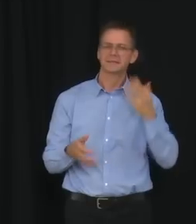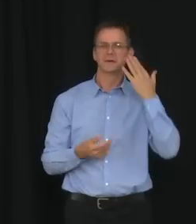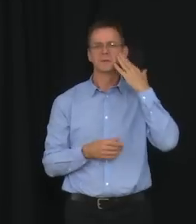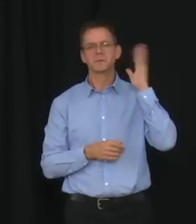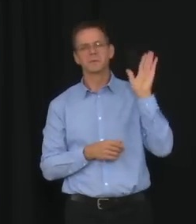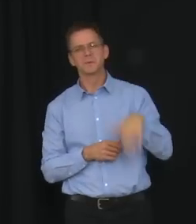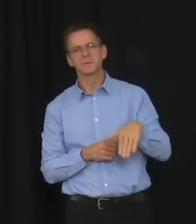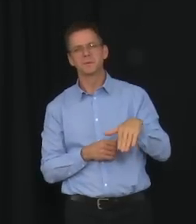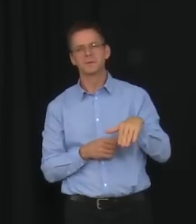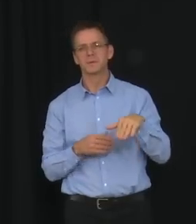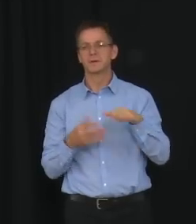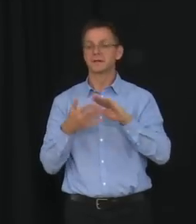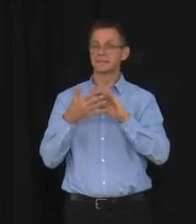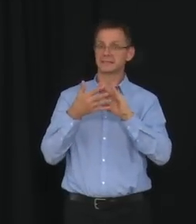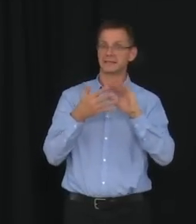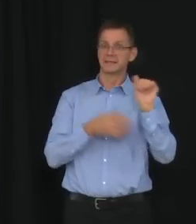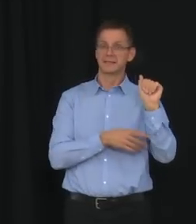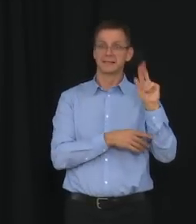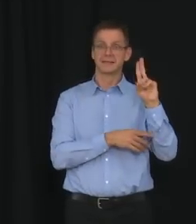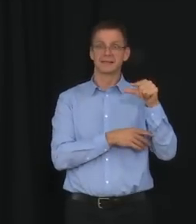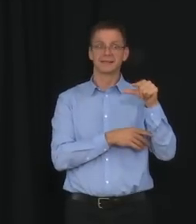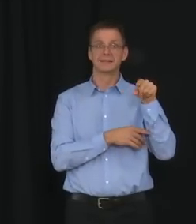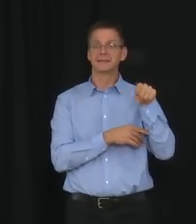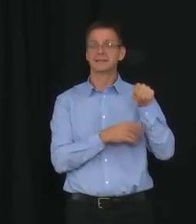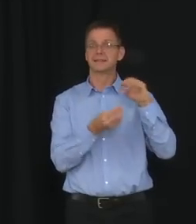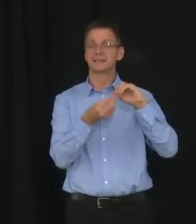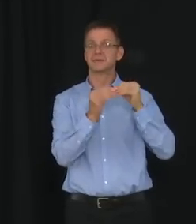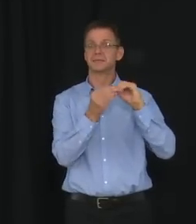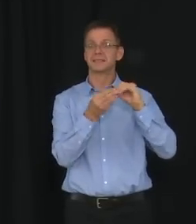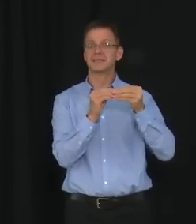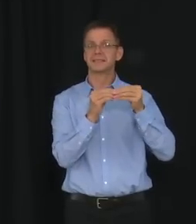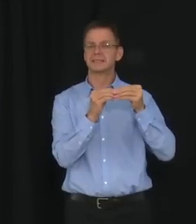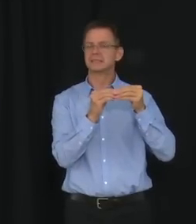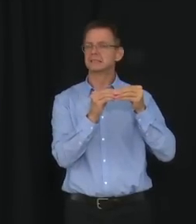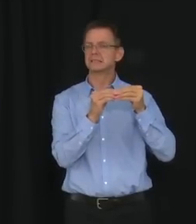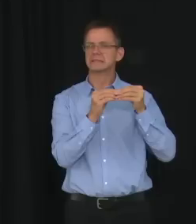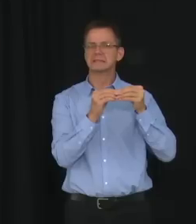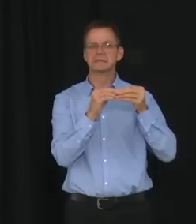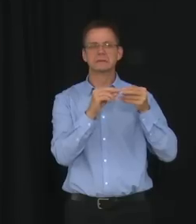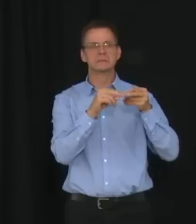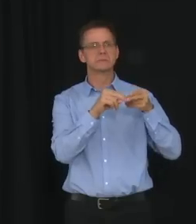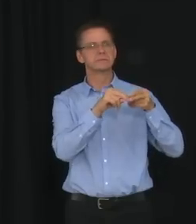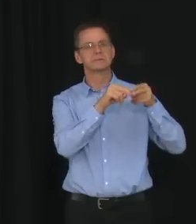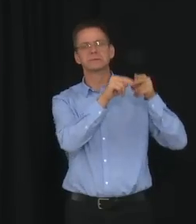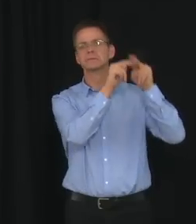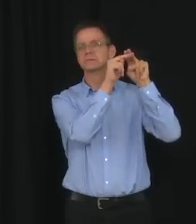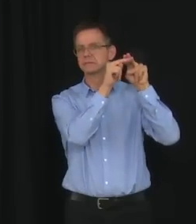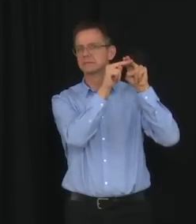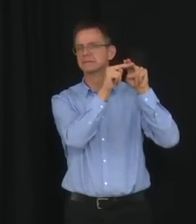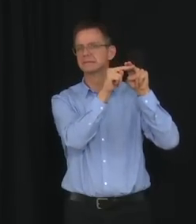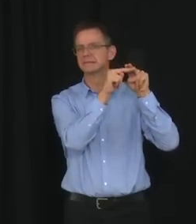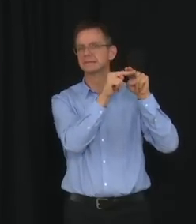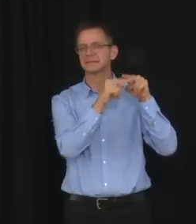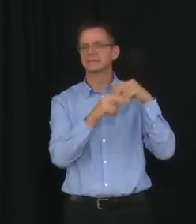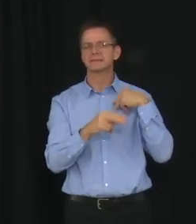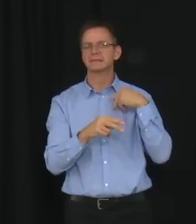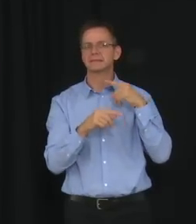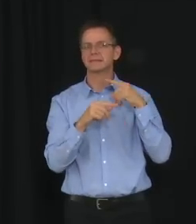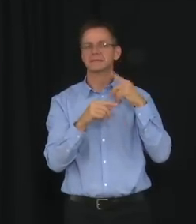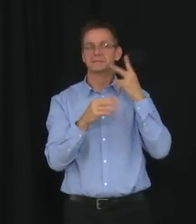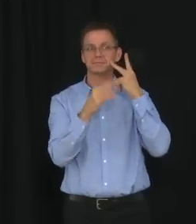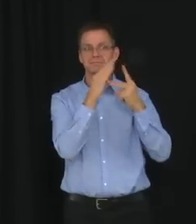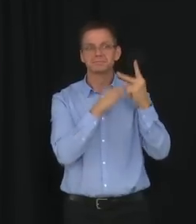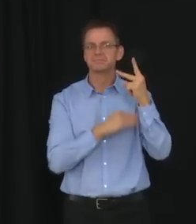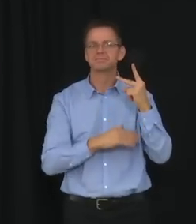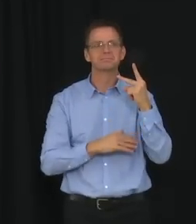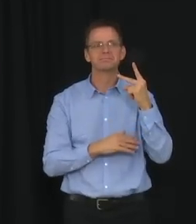see trends that were not the same as what our modeling predicted. So the modeling helped us to be able to see that decoupling was not happening